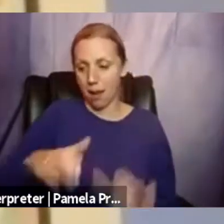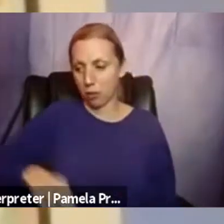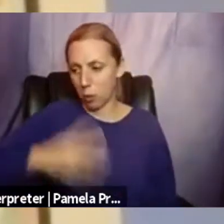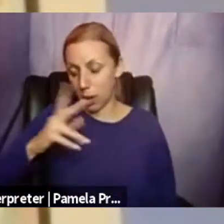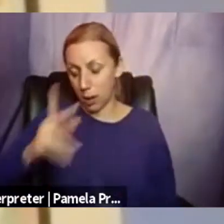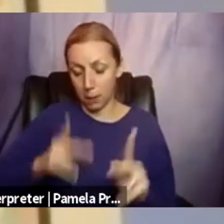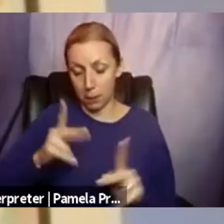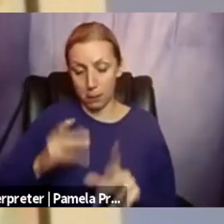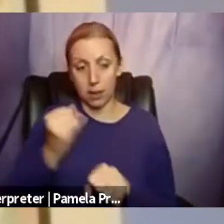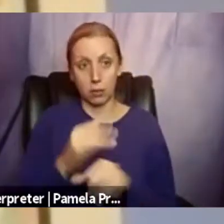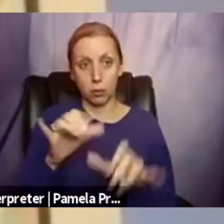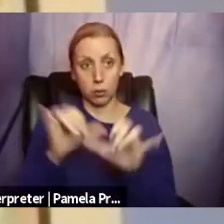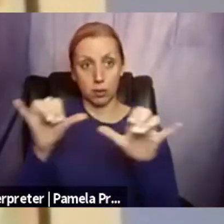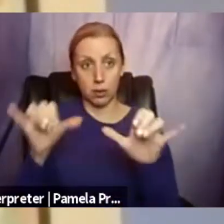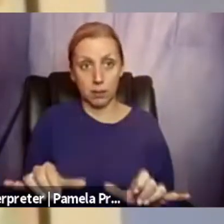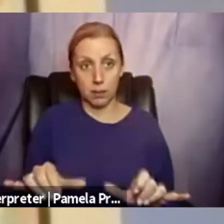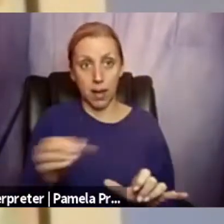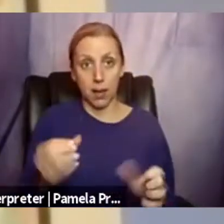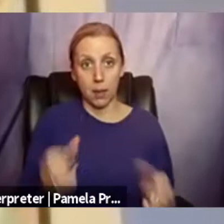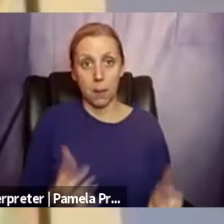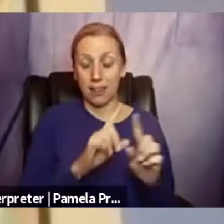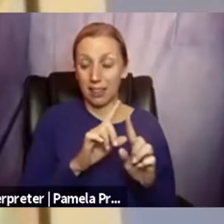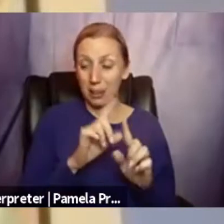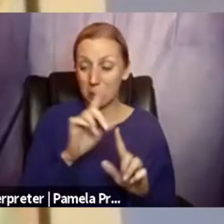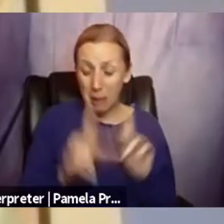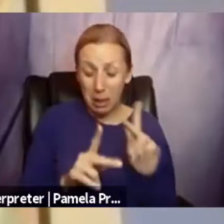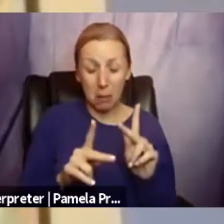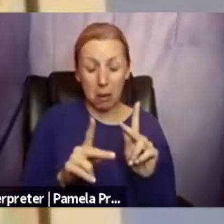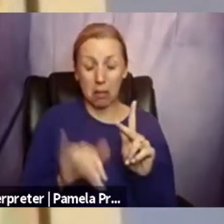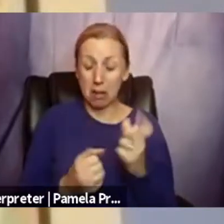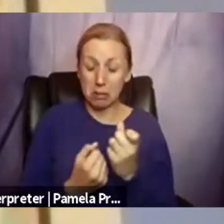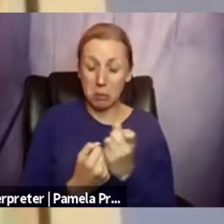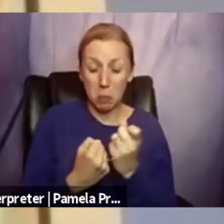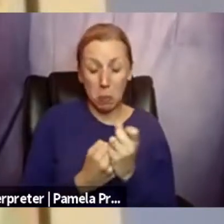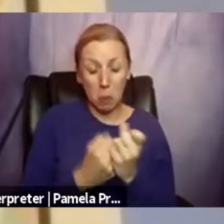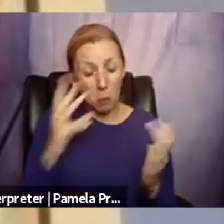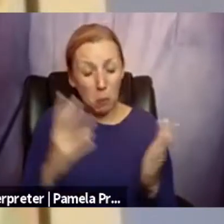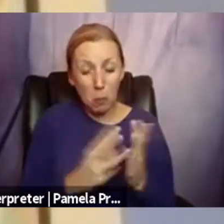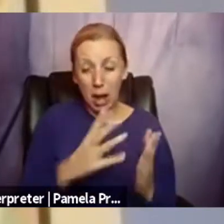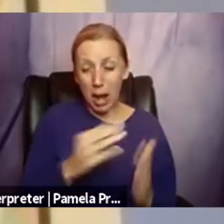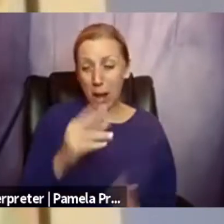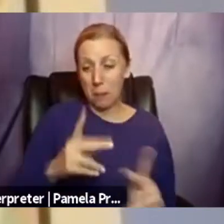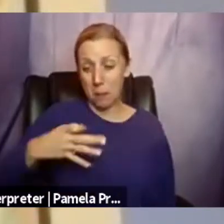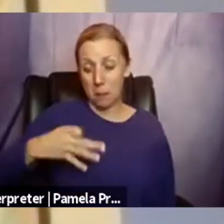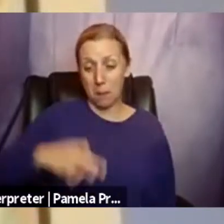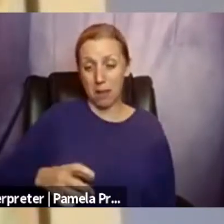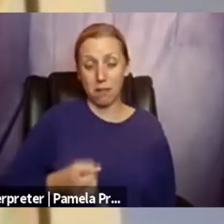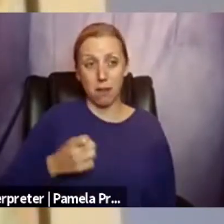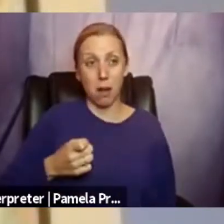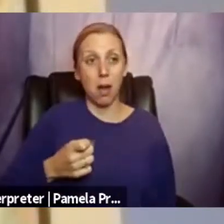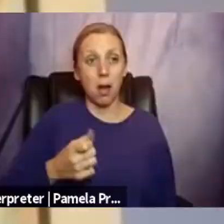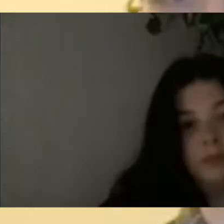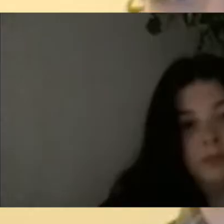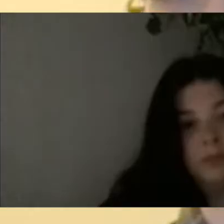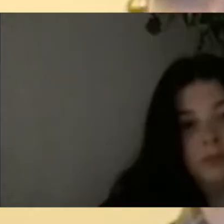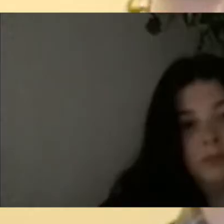and systems, and the many accomplices, witnesses, and beneficiaries of white supremacy who have actively